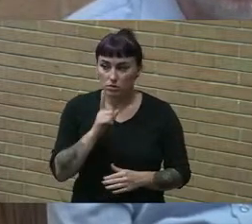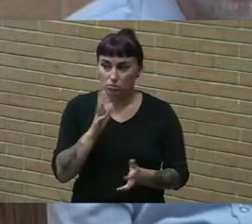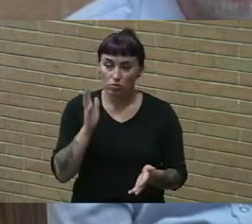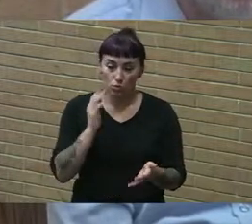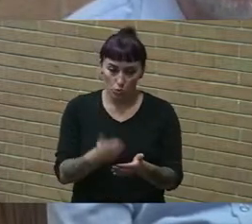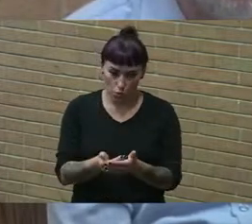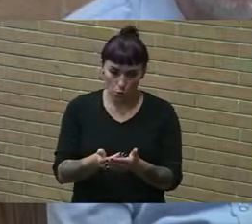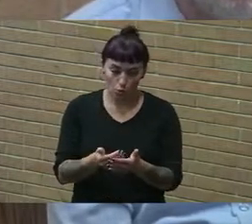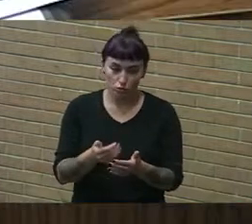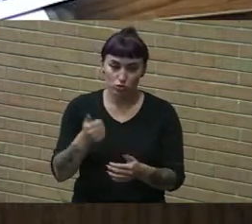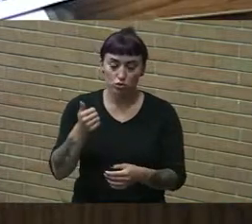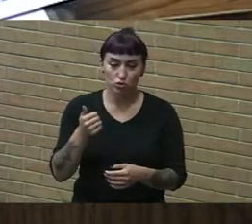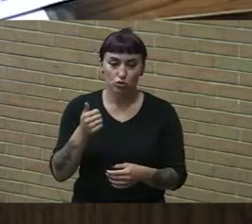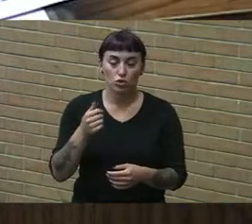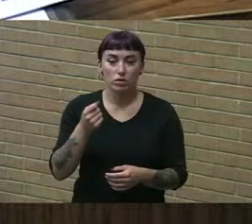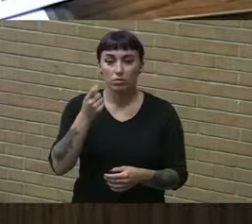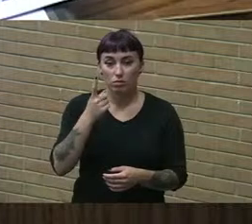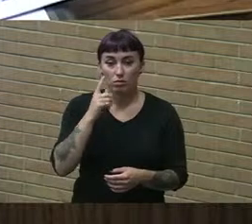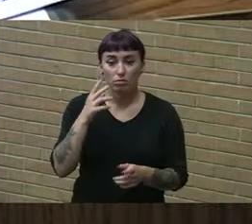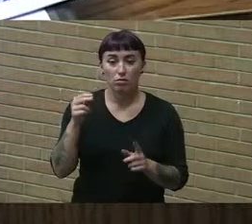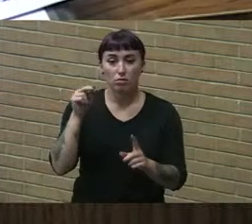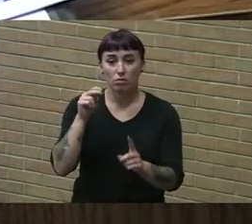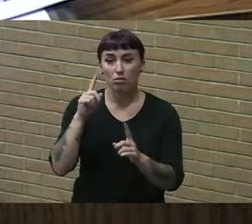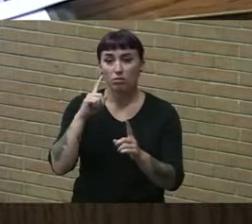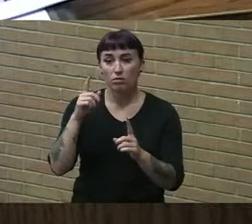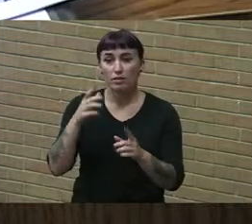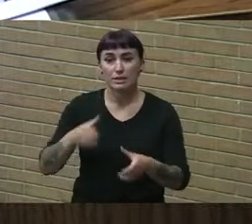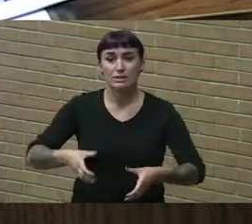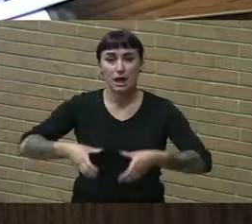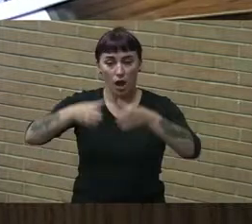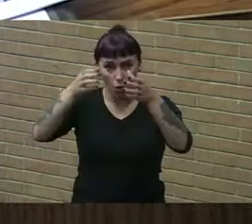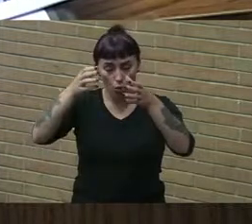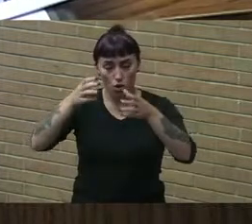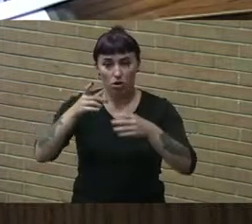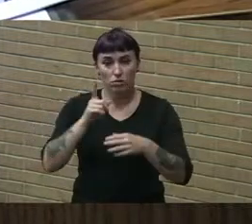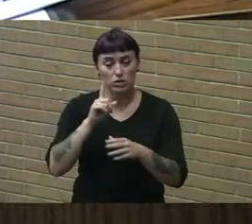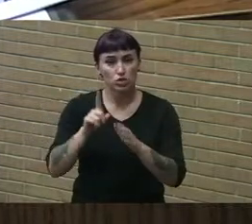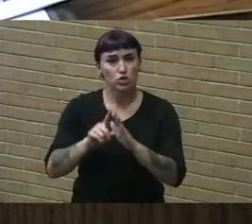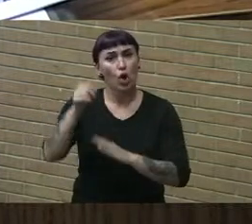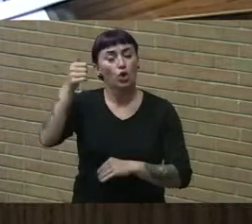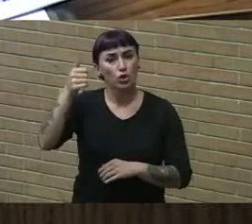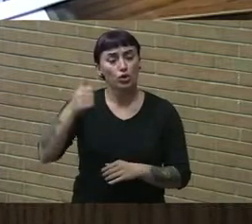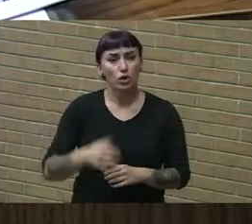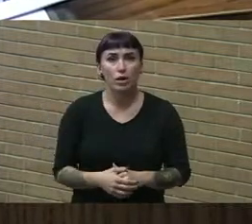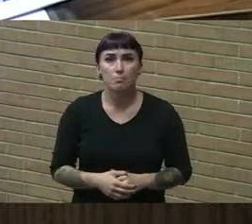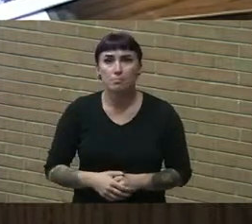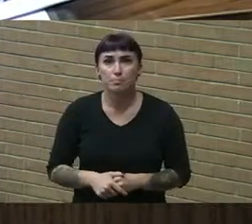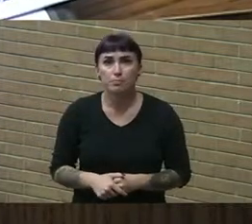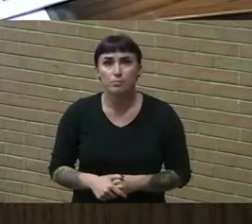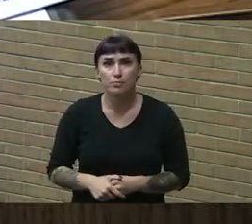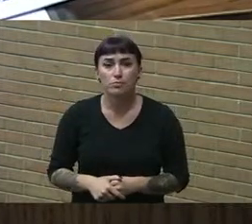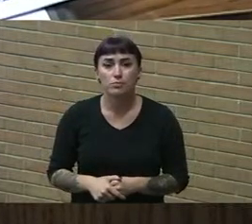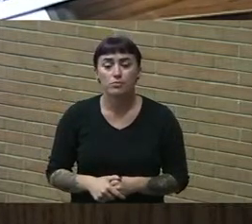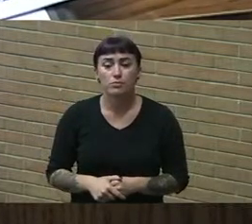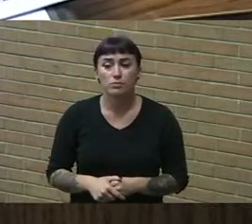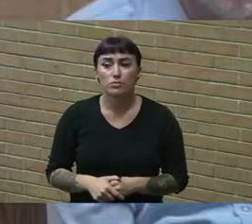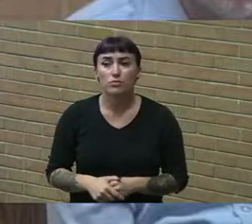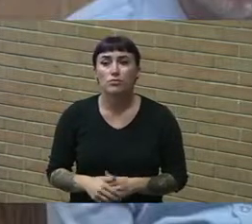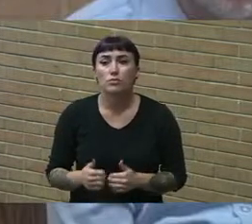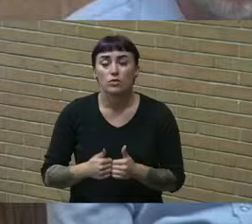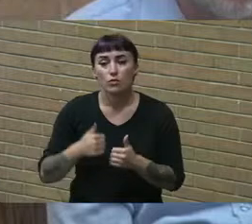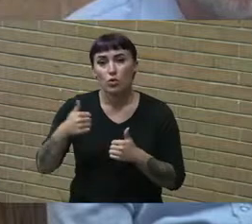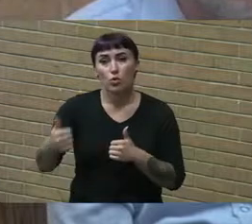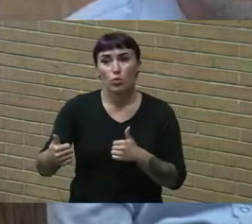and therefore the perspective of the tower, while it is taller, is further away,